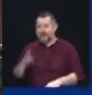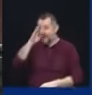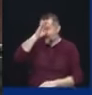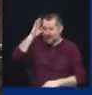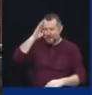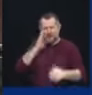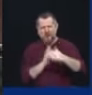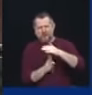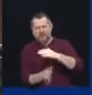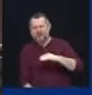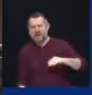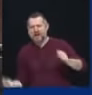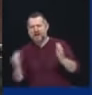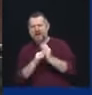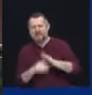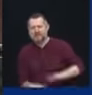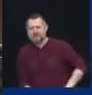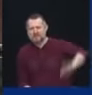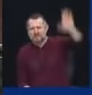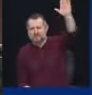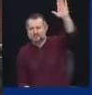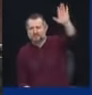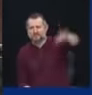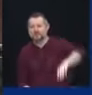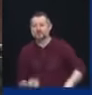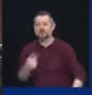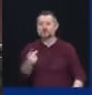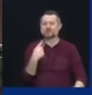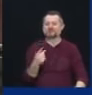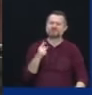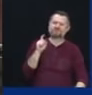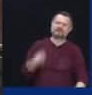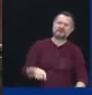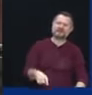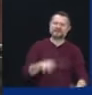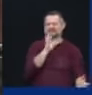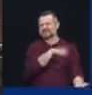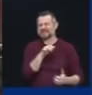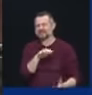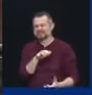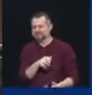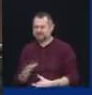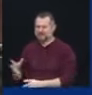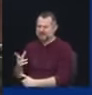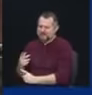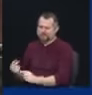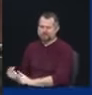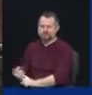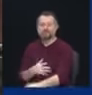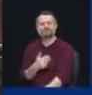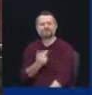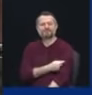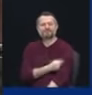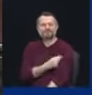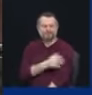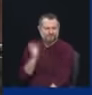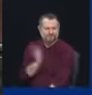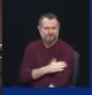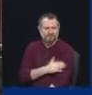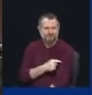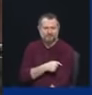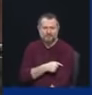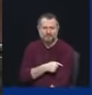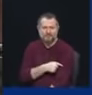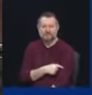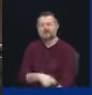again. We have to get the vaccines in arms. And that's why part of this